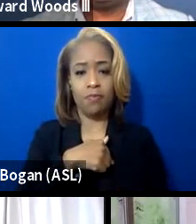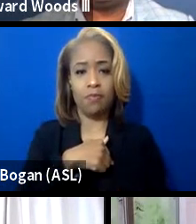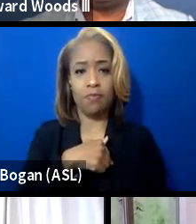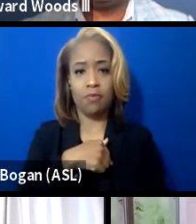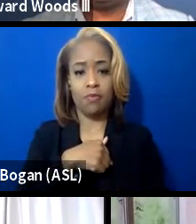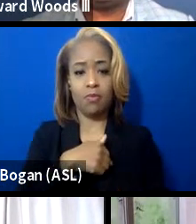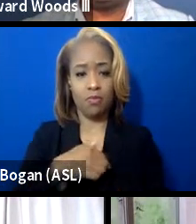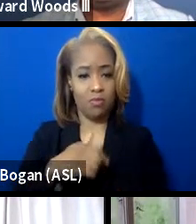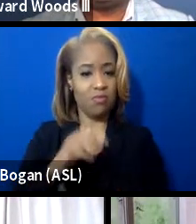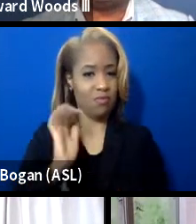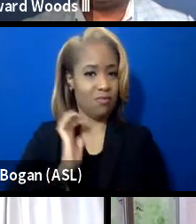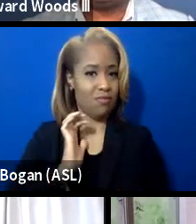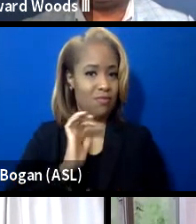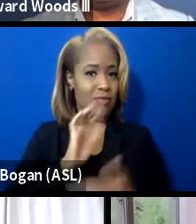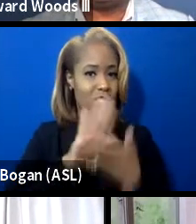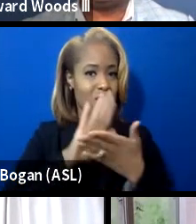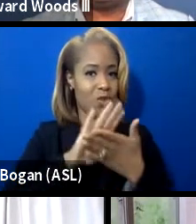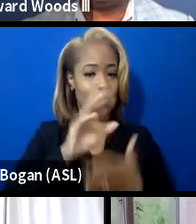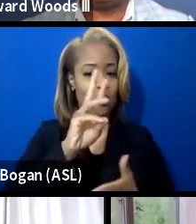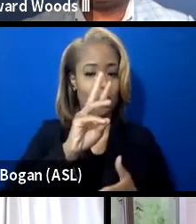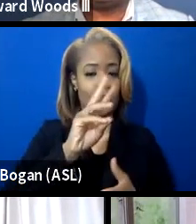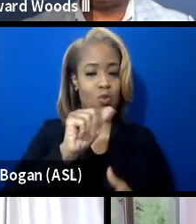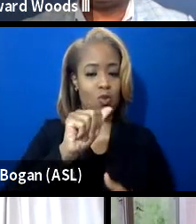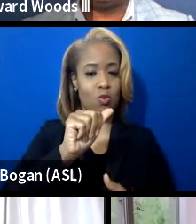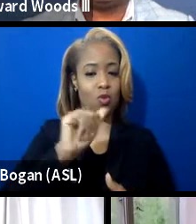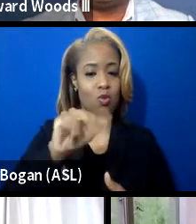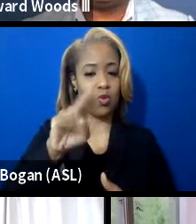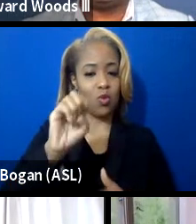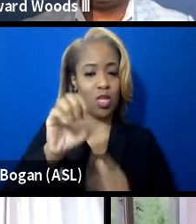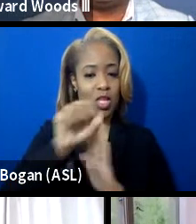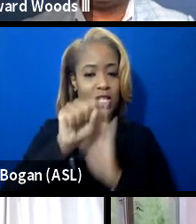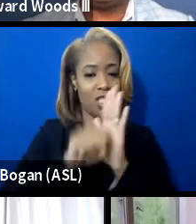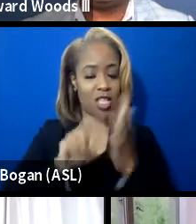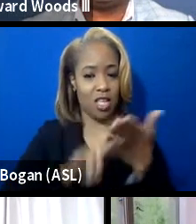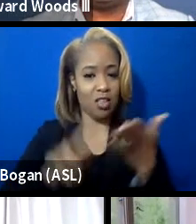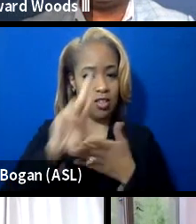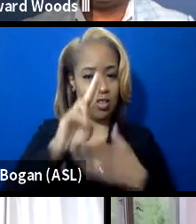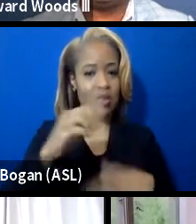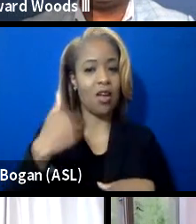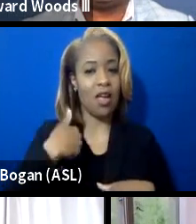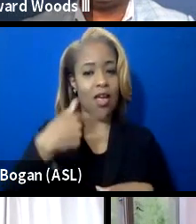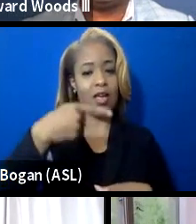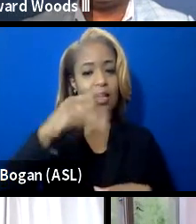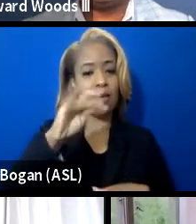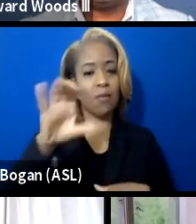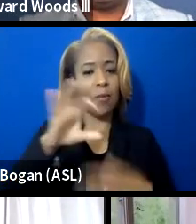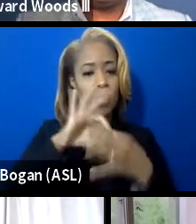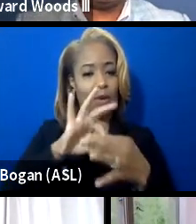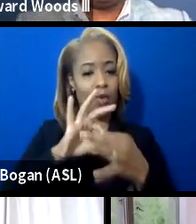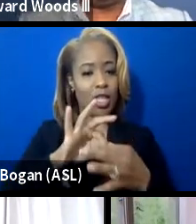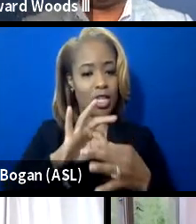in school in Wayne State University, and we did public relations and